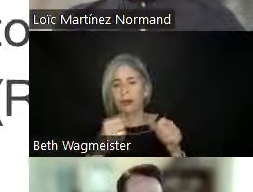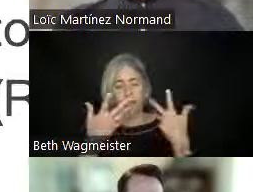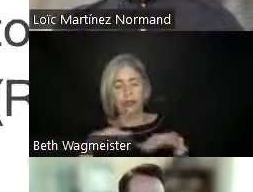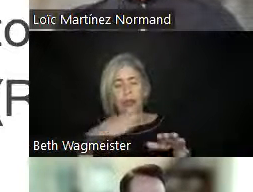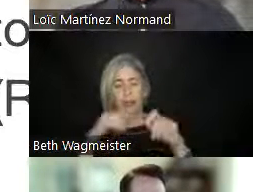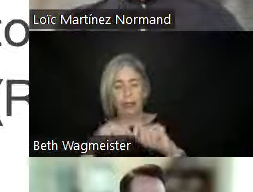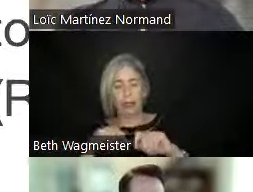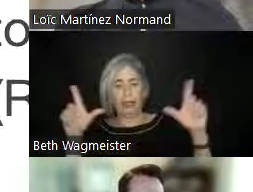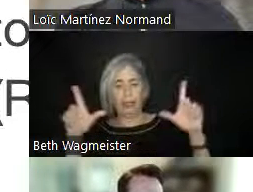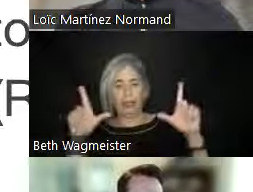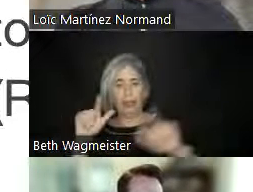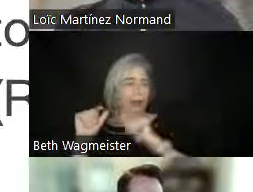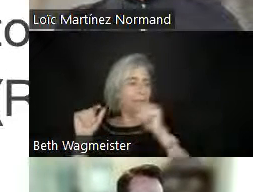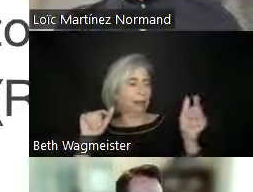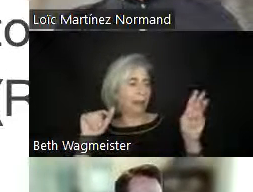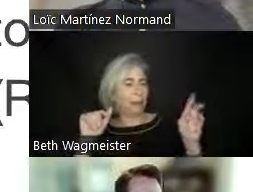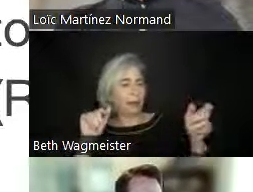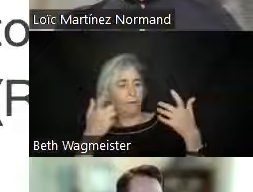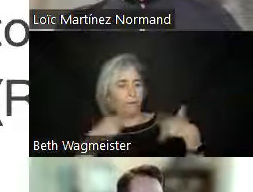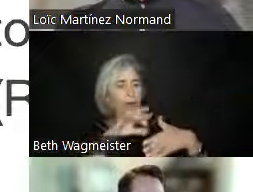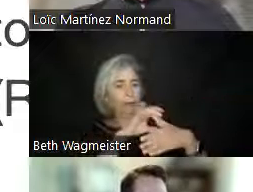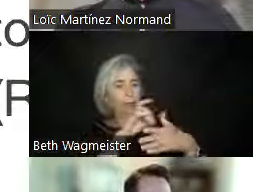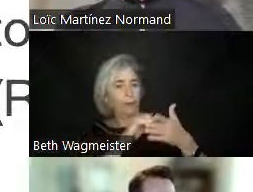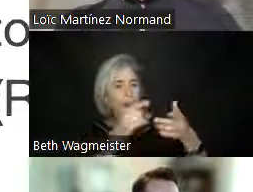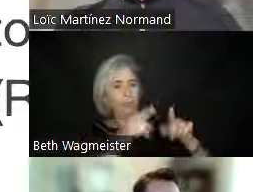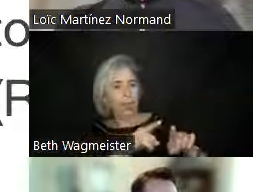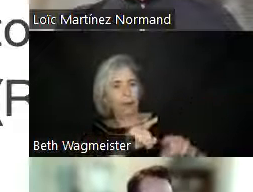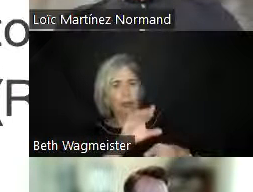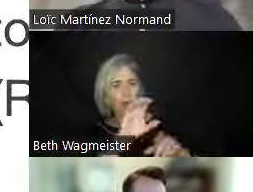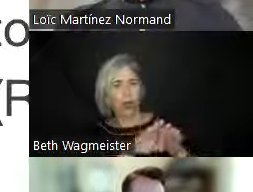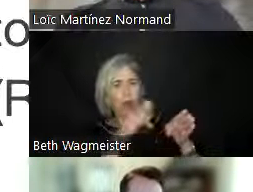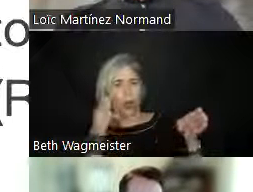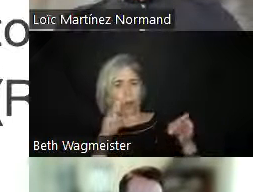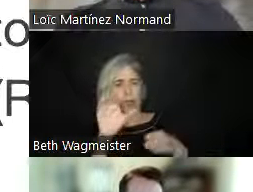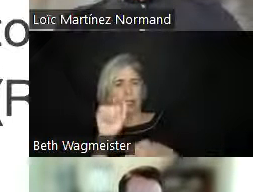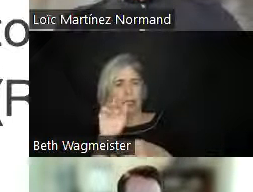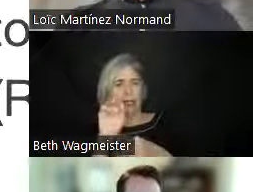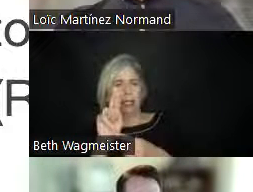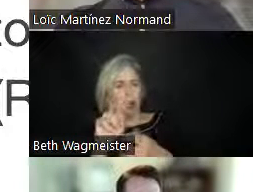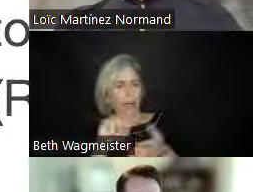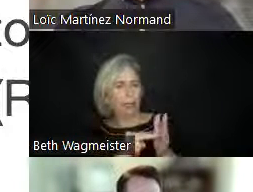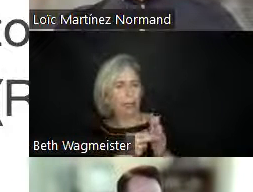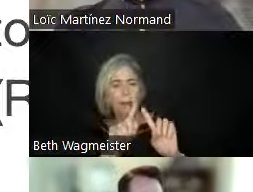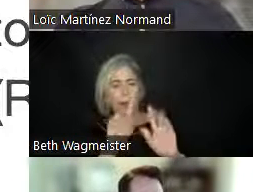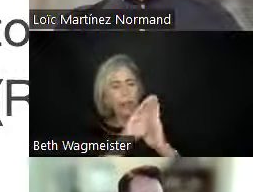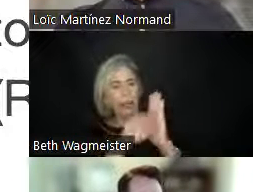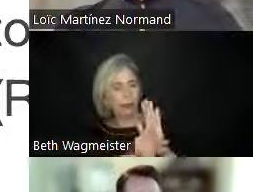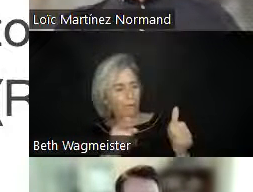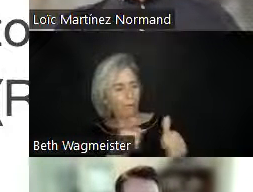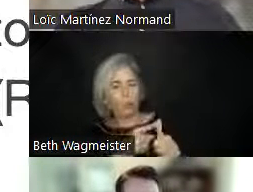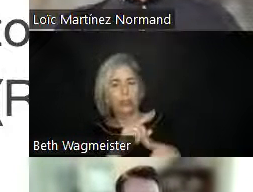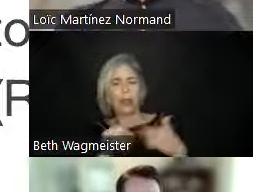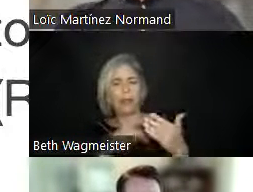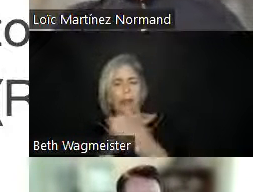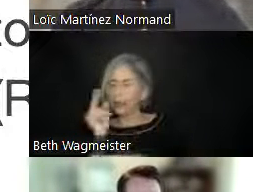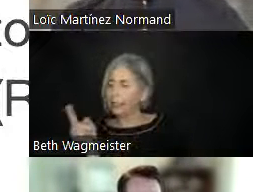back over to Mike. To really get to the meat of what the OpenACR is. But a little bit of background in the